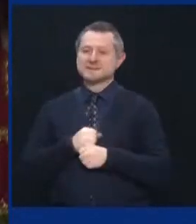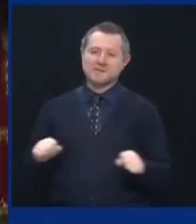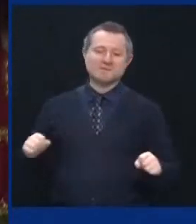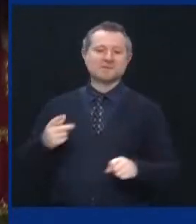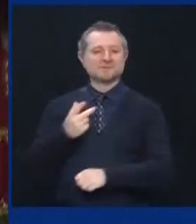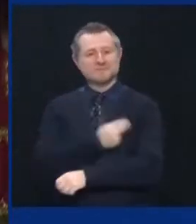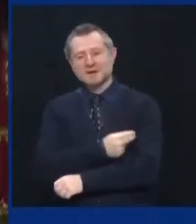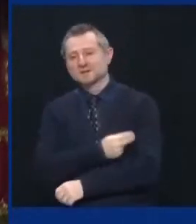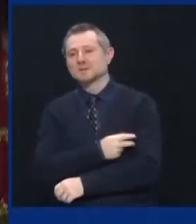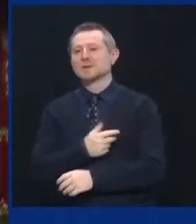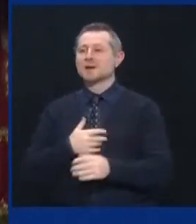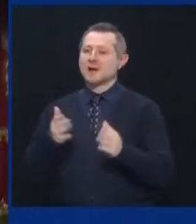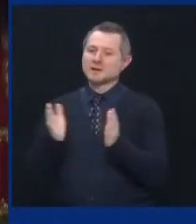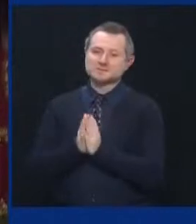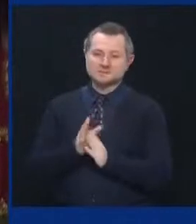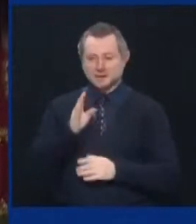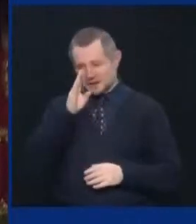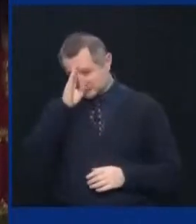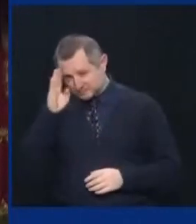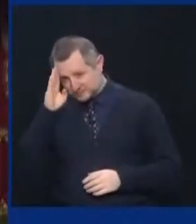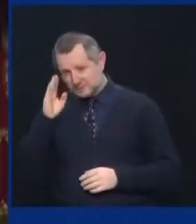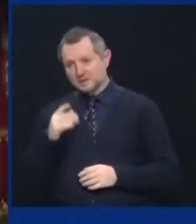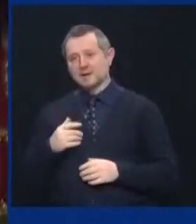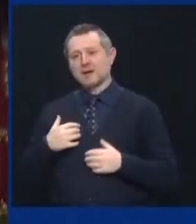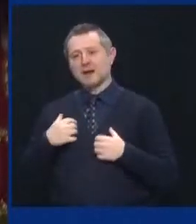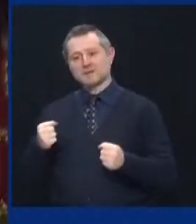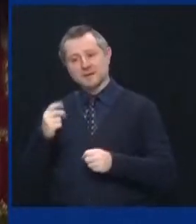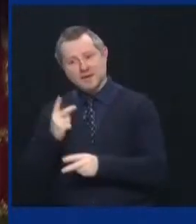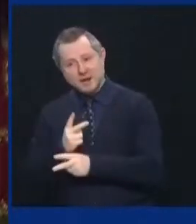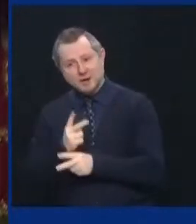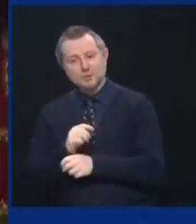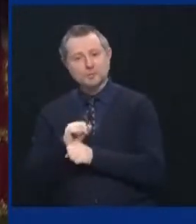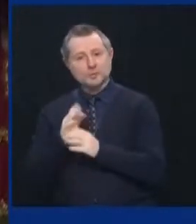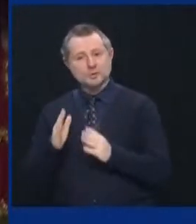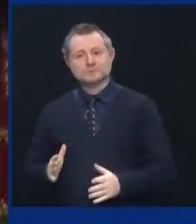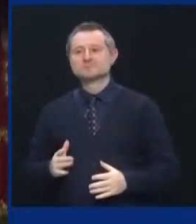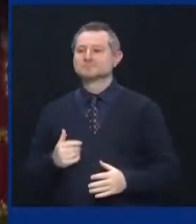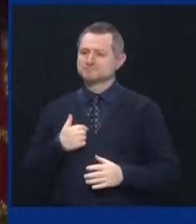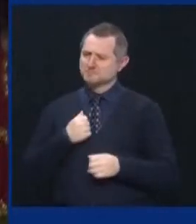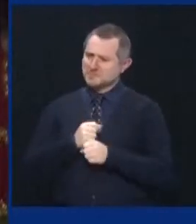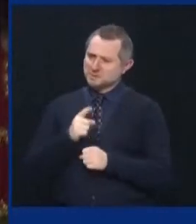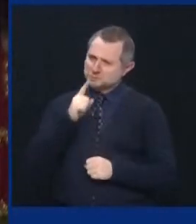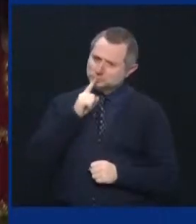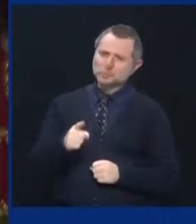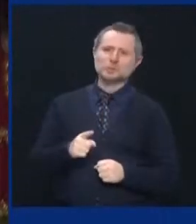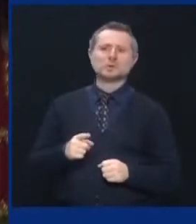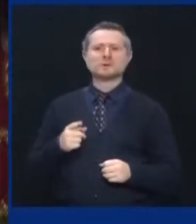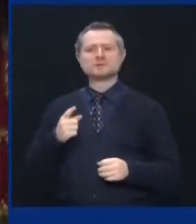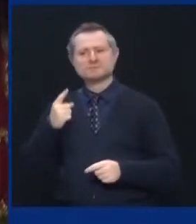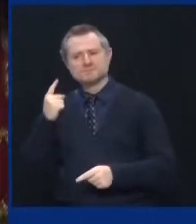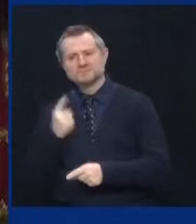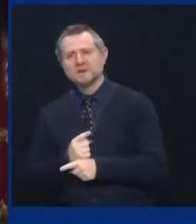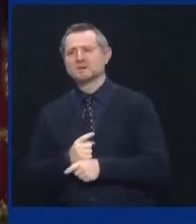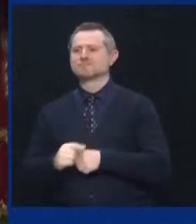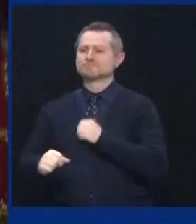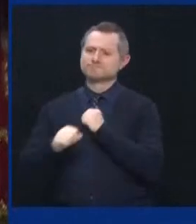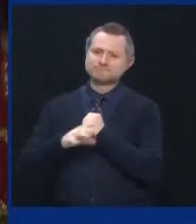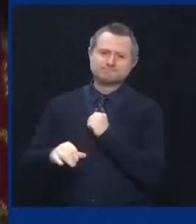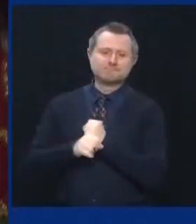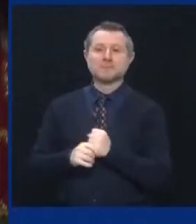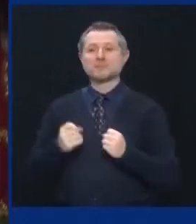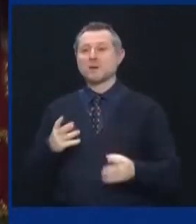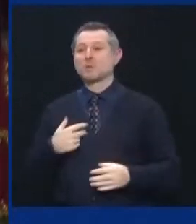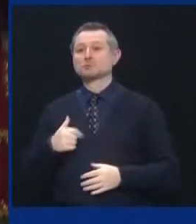asked the hospitals, and particularly hospital healthcare workers, to make sure the correct information is out there so that people who say they don't want to